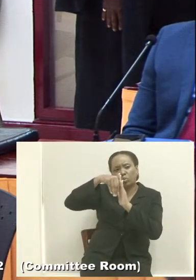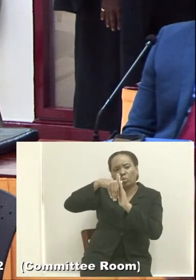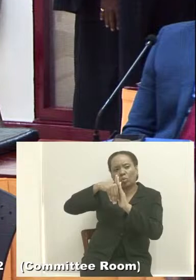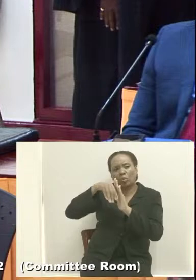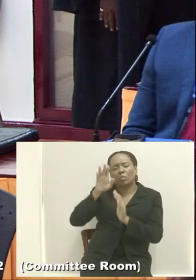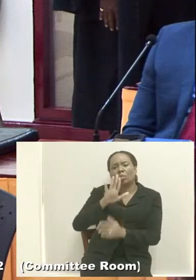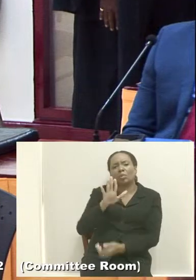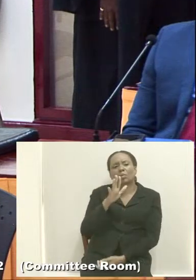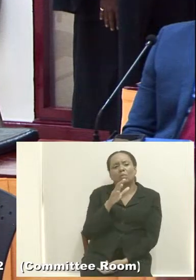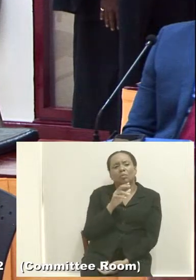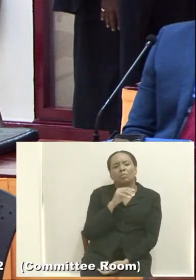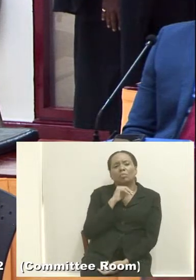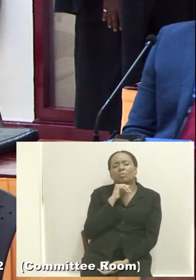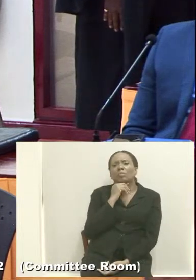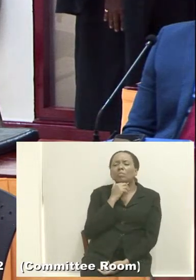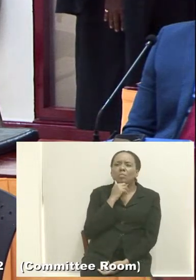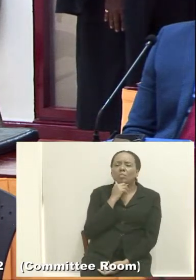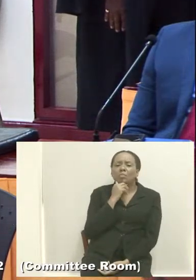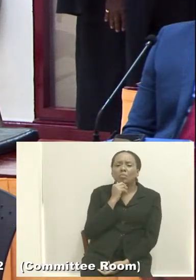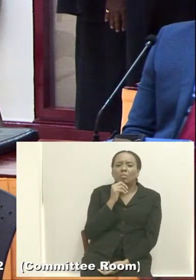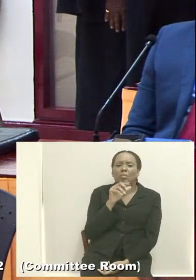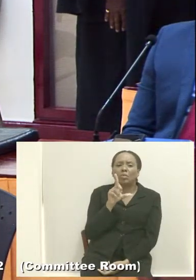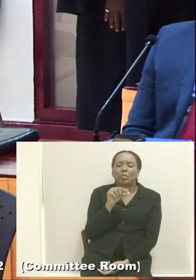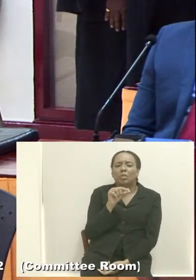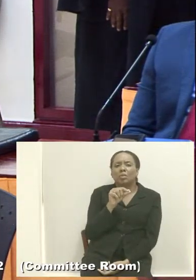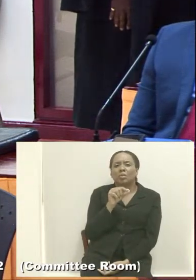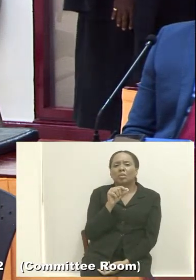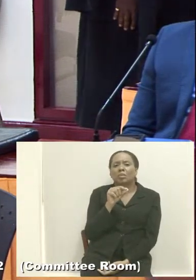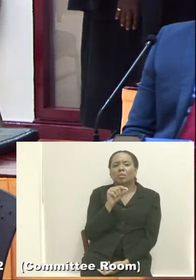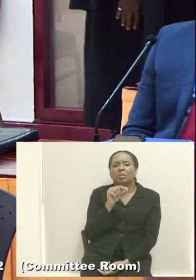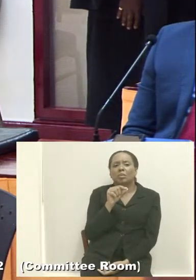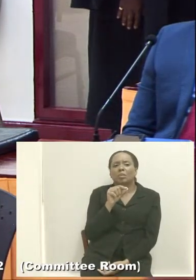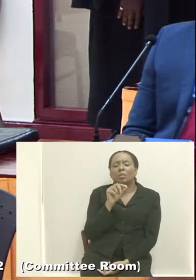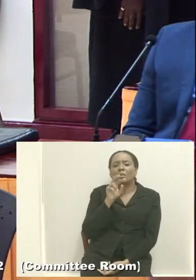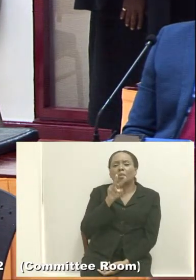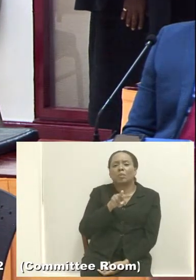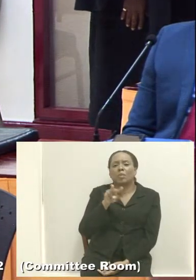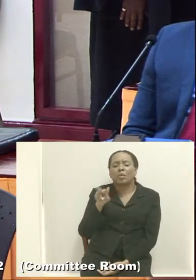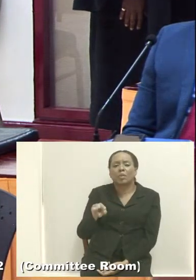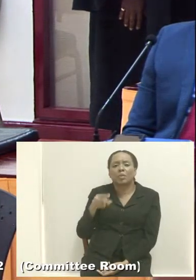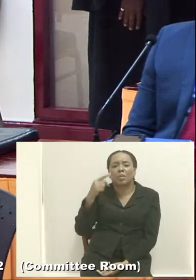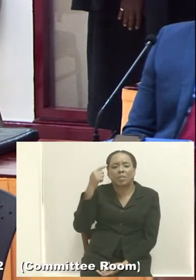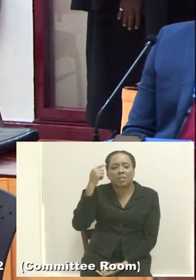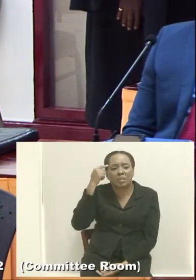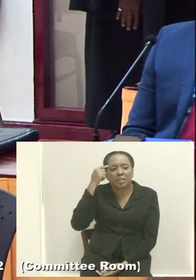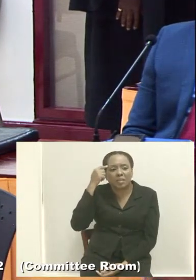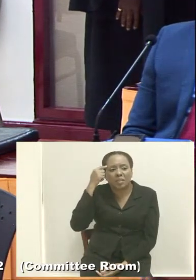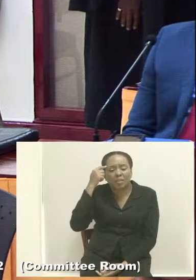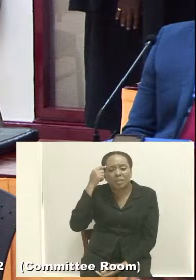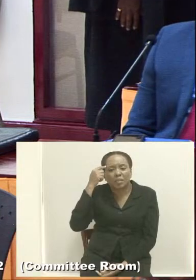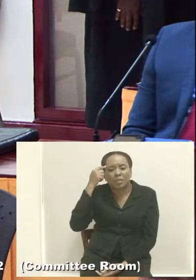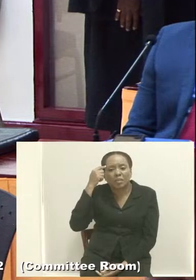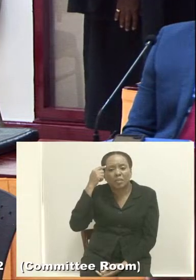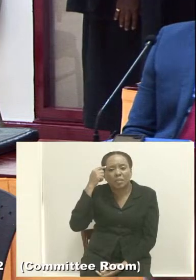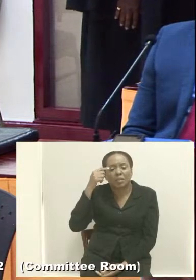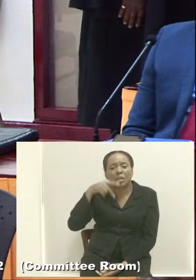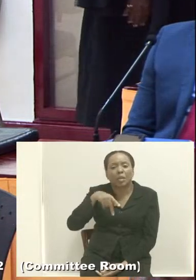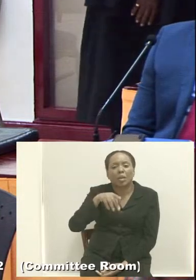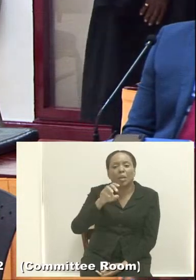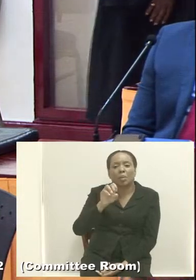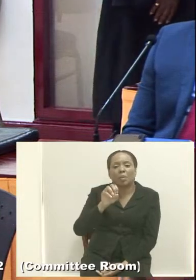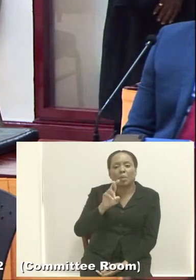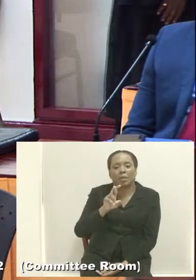22 cents per kilowatt hour. The challenge, therefore, with